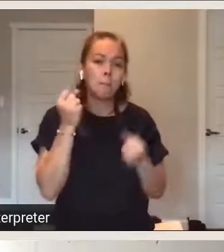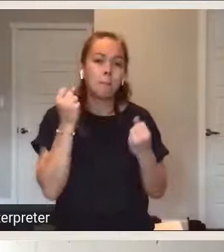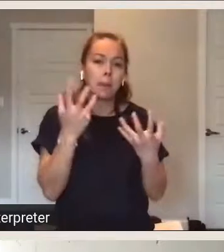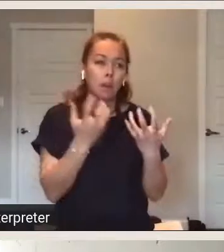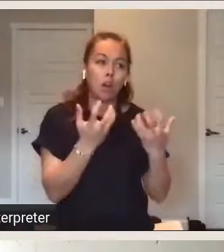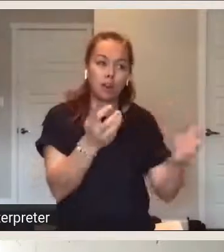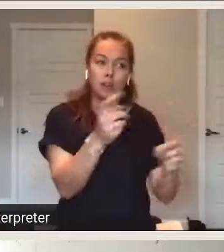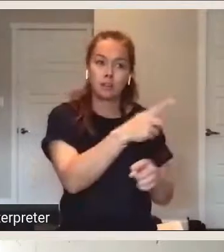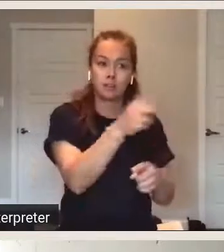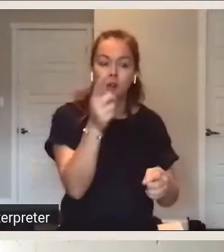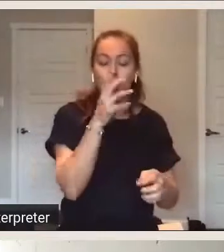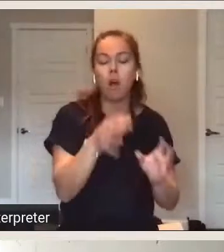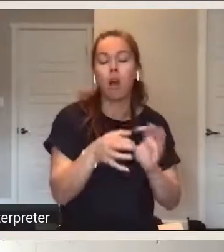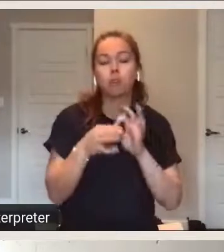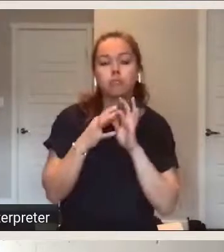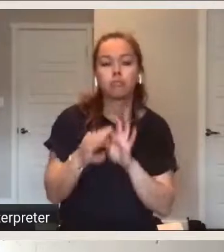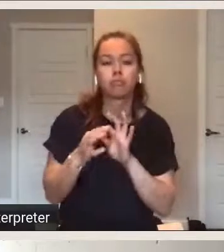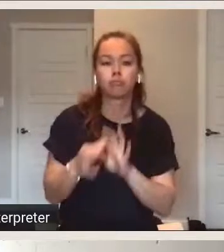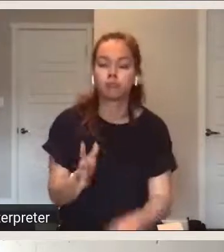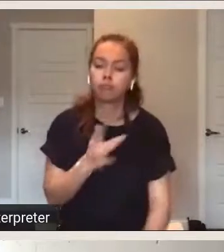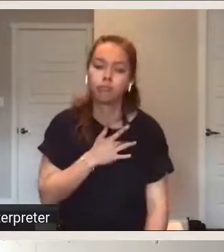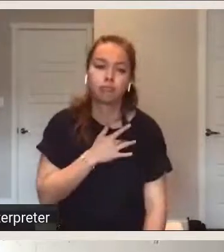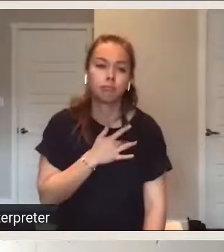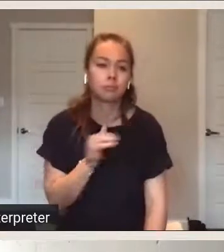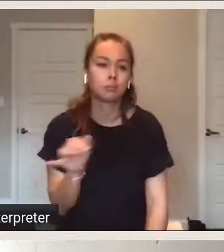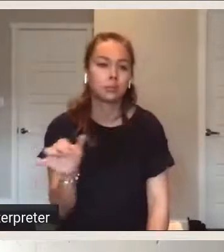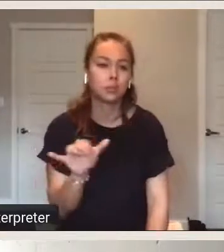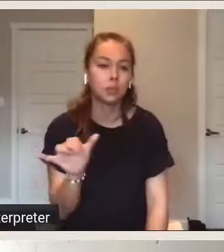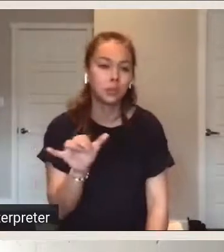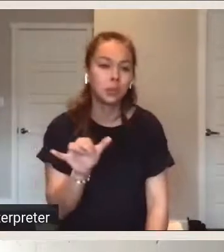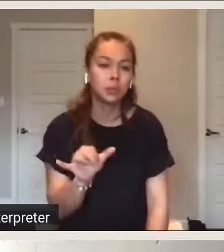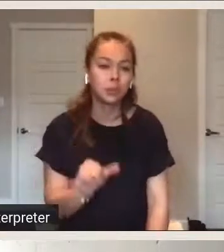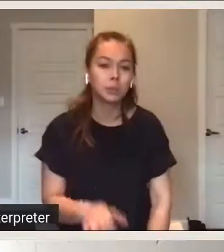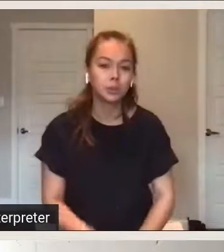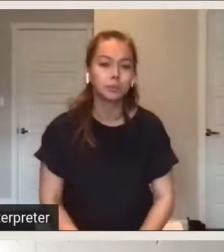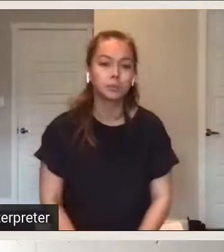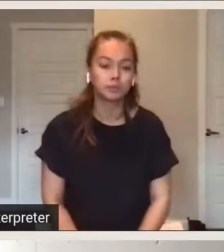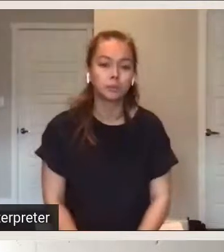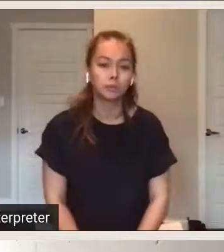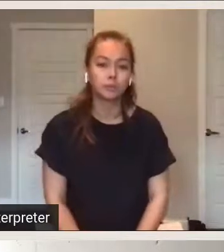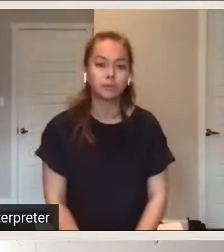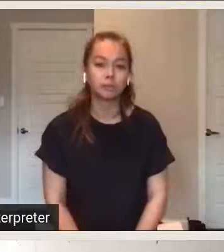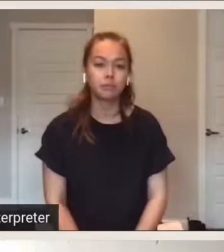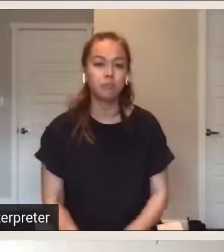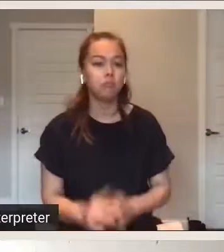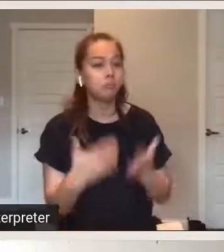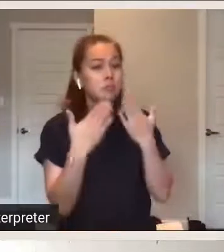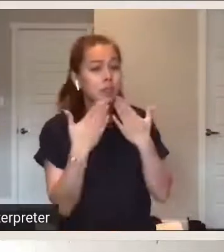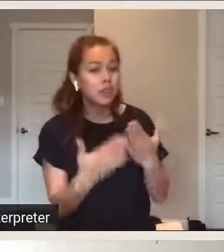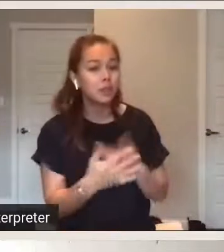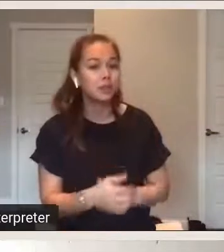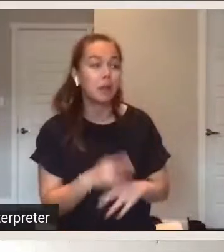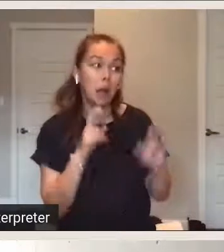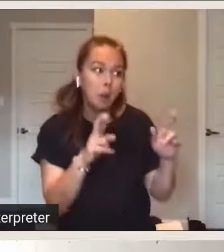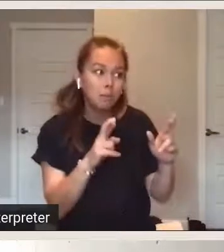connect and really feel the message that you want to deliver. Thank you. I hope so too.